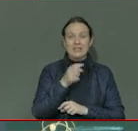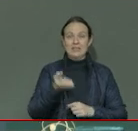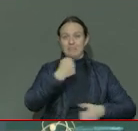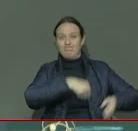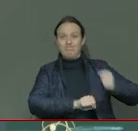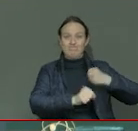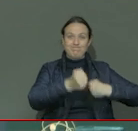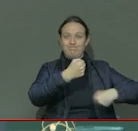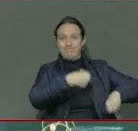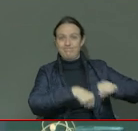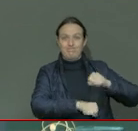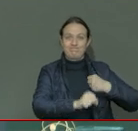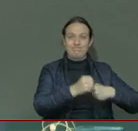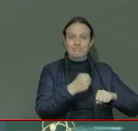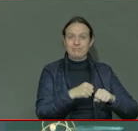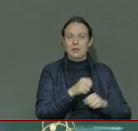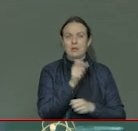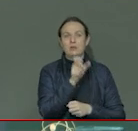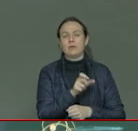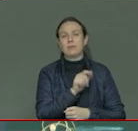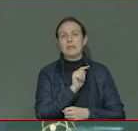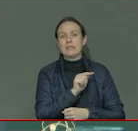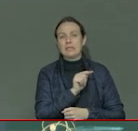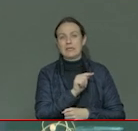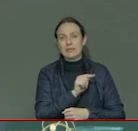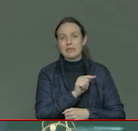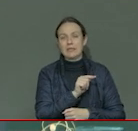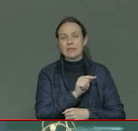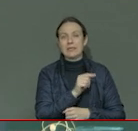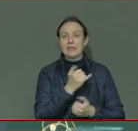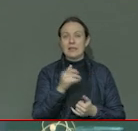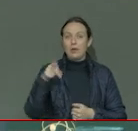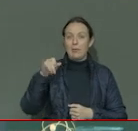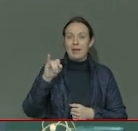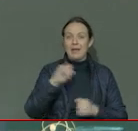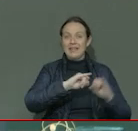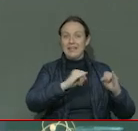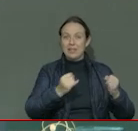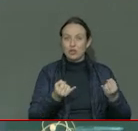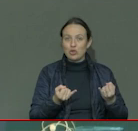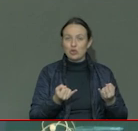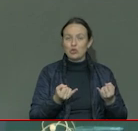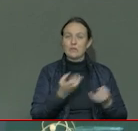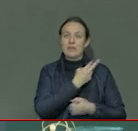brackets the baker, and he's the person who introduces Pi to Islam.